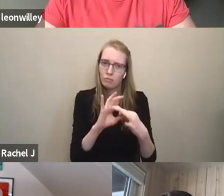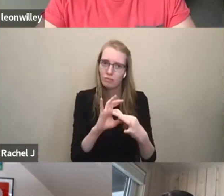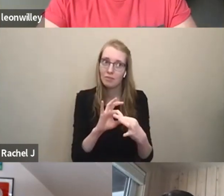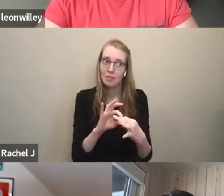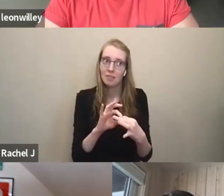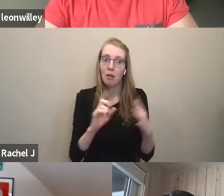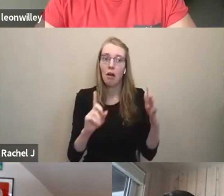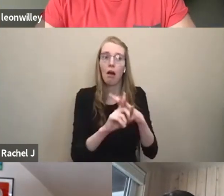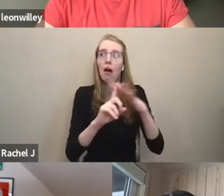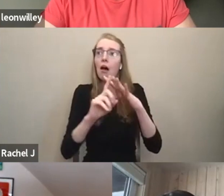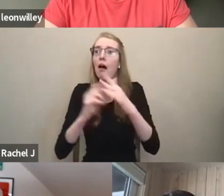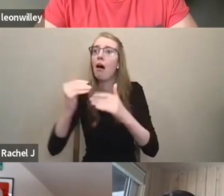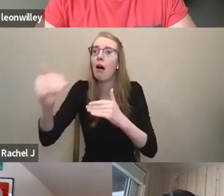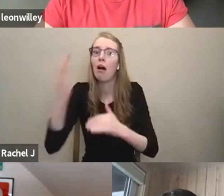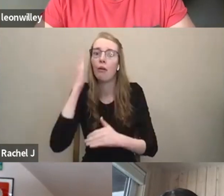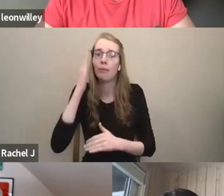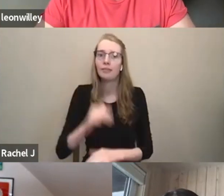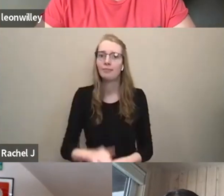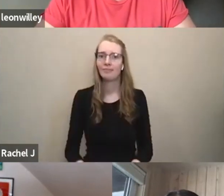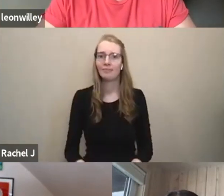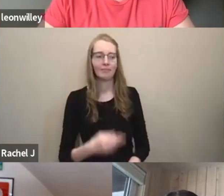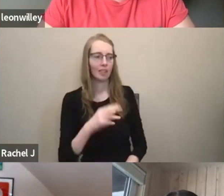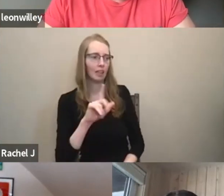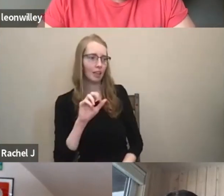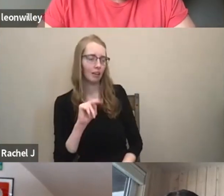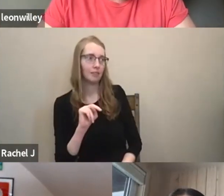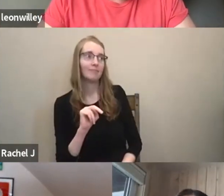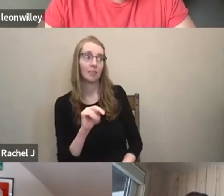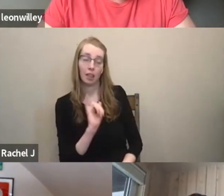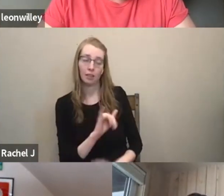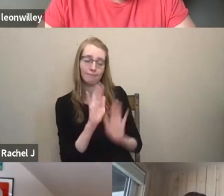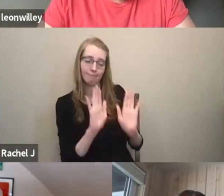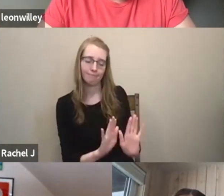I would say that's fantastic. I would say